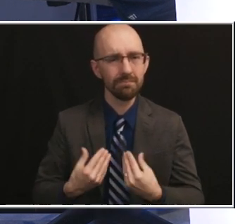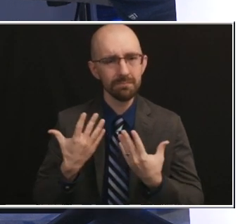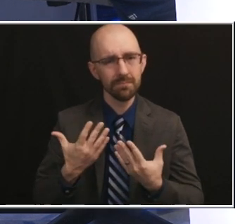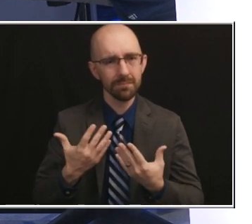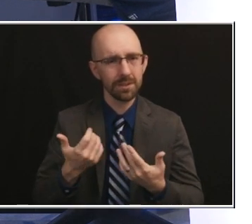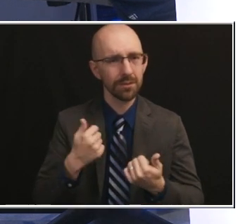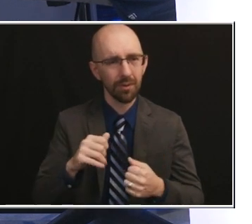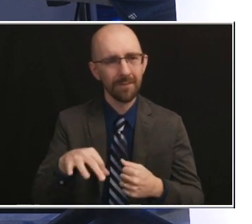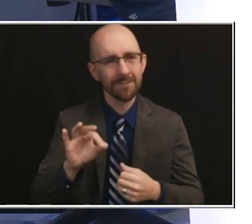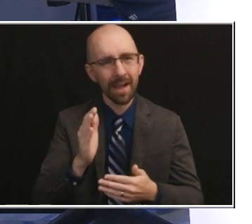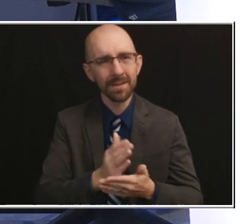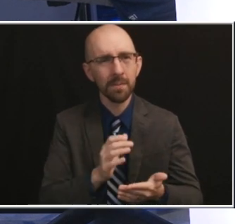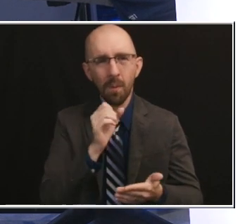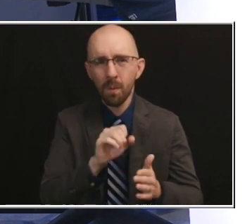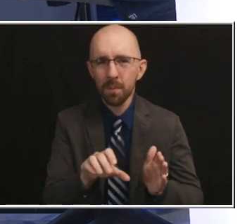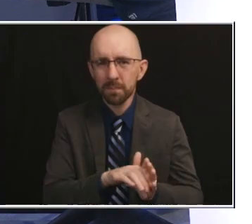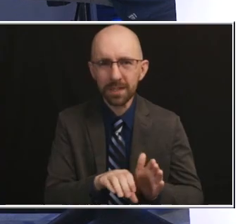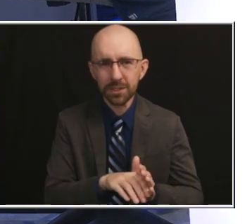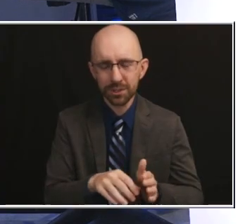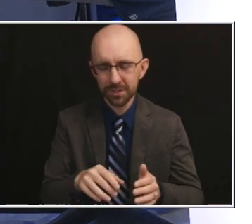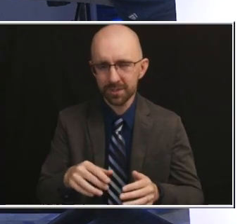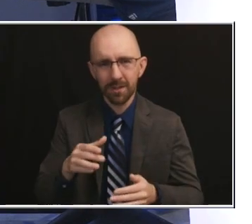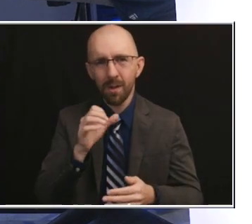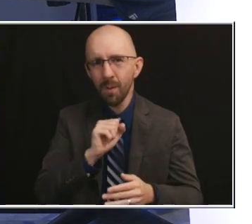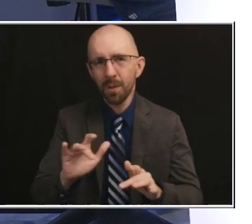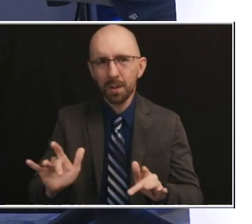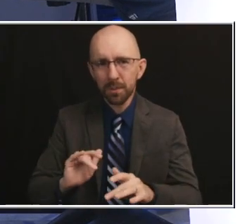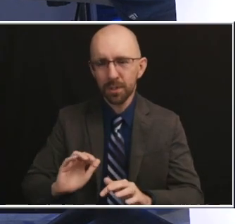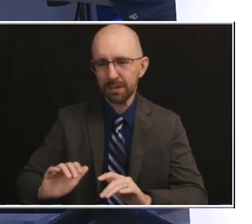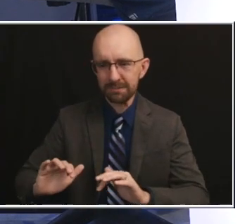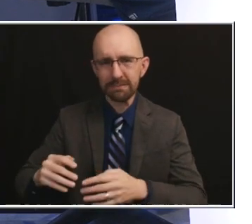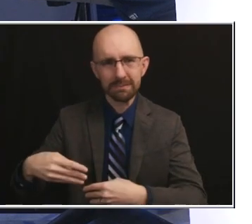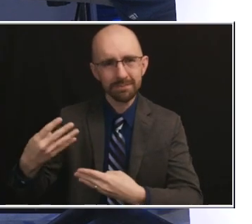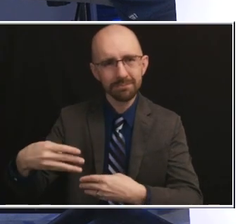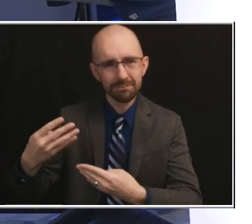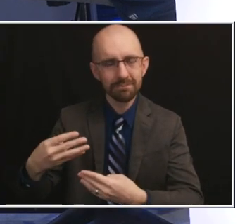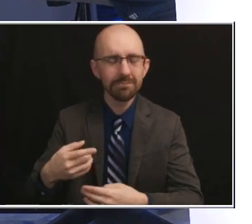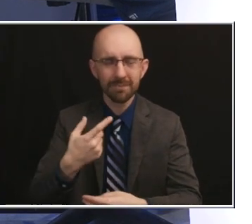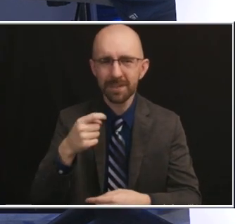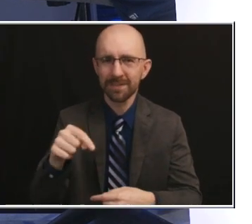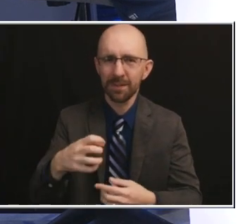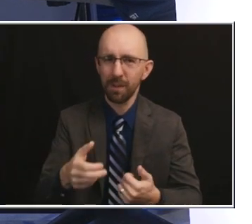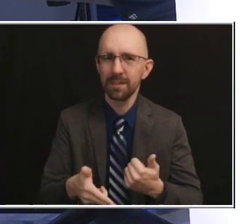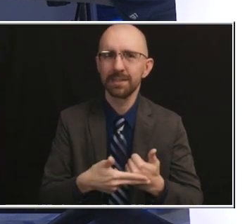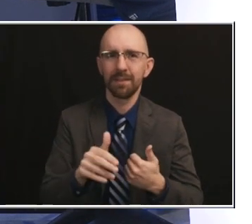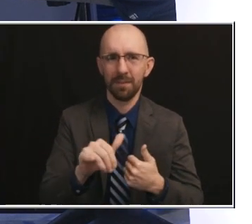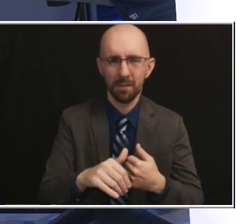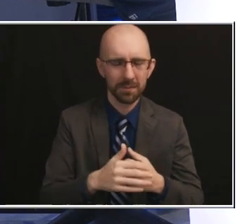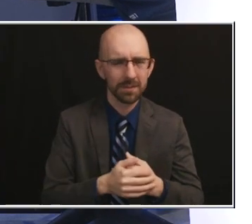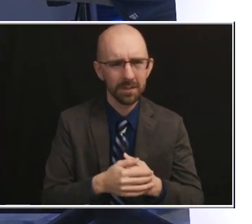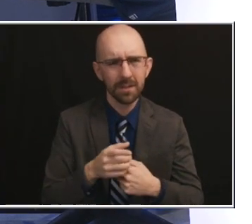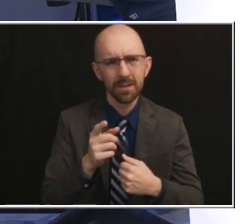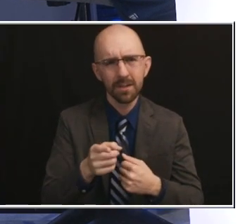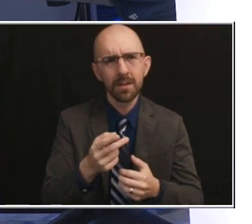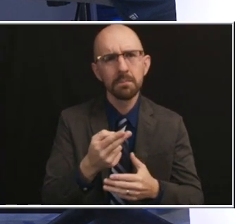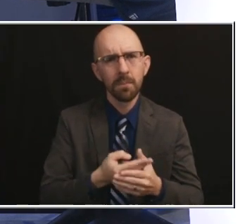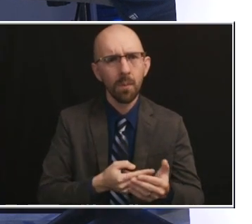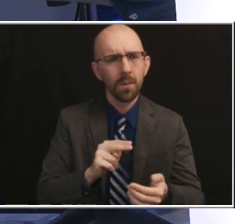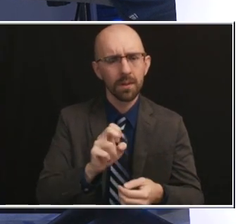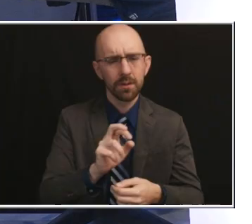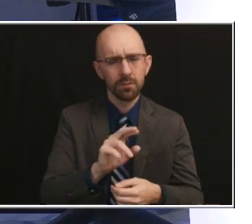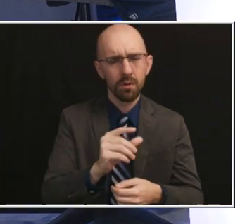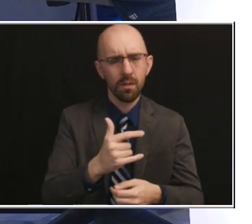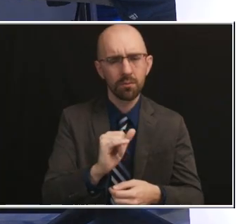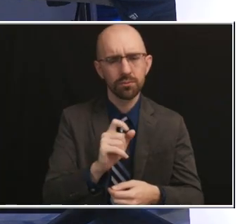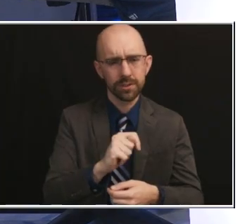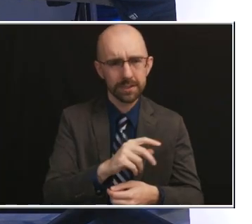your old pictures trapped on an old computer. Yep. You want to save those. Did being both a neurologist and a patient